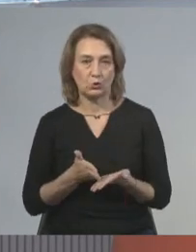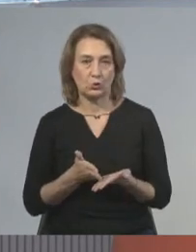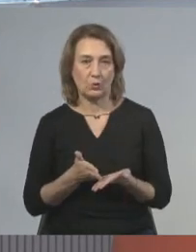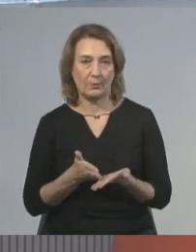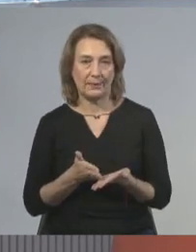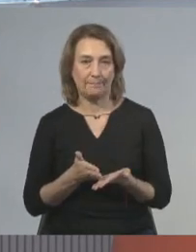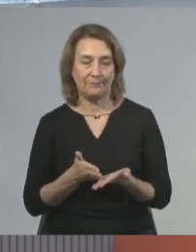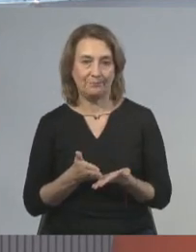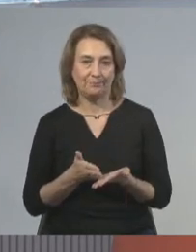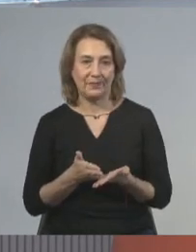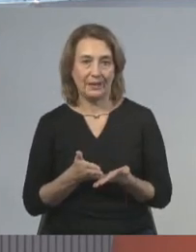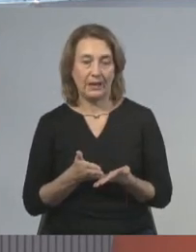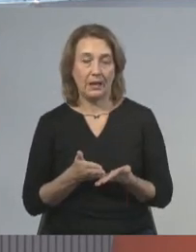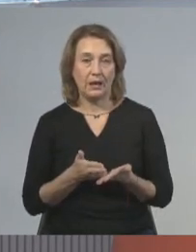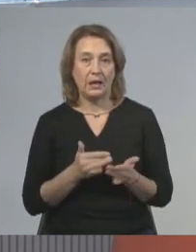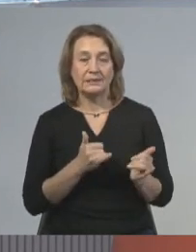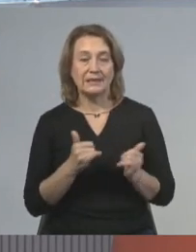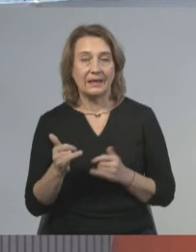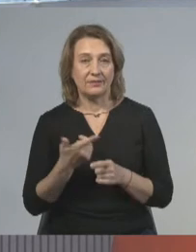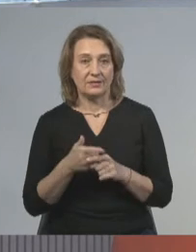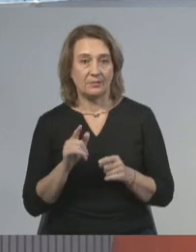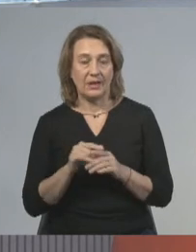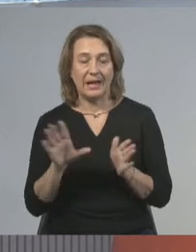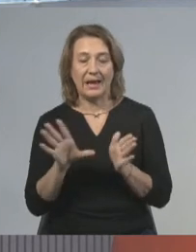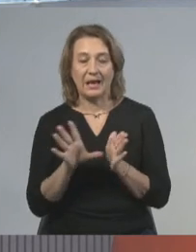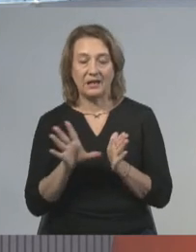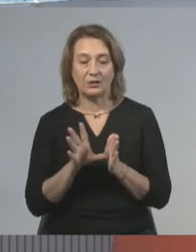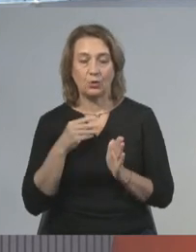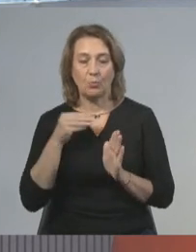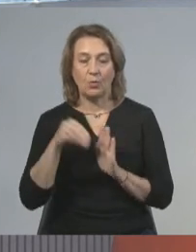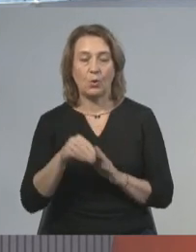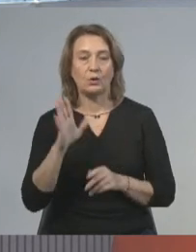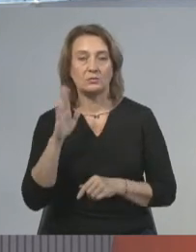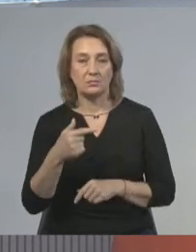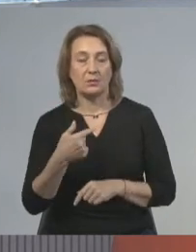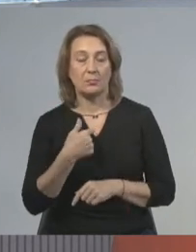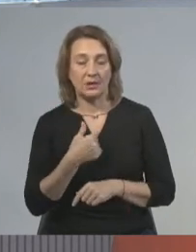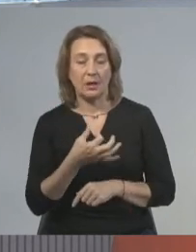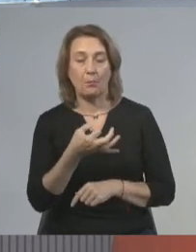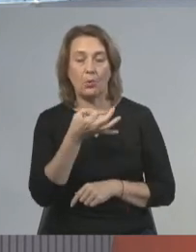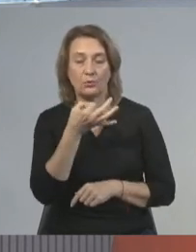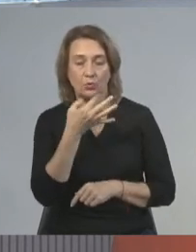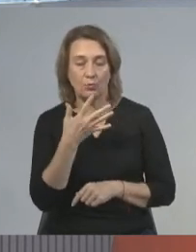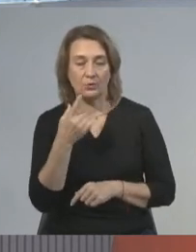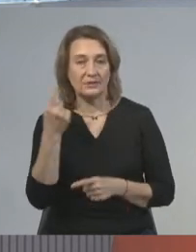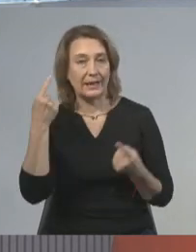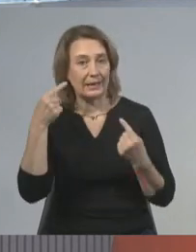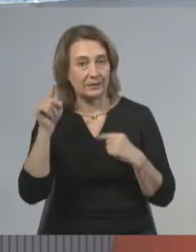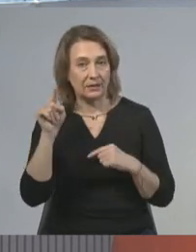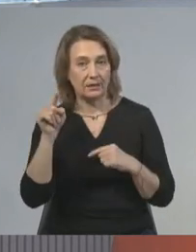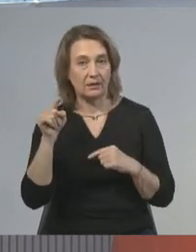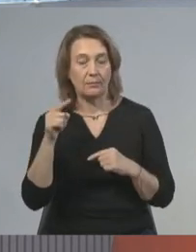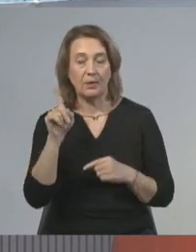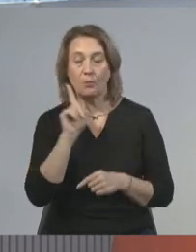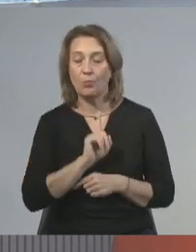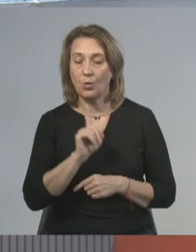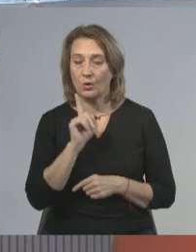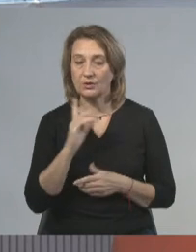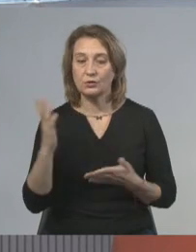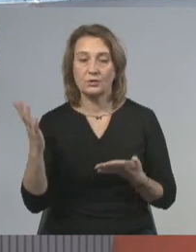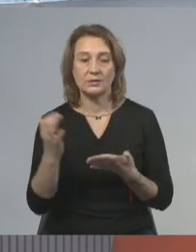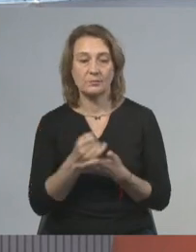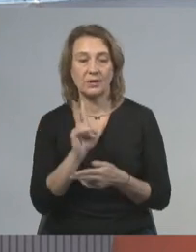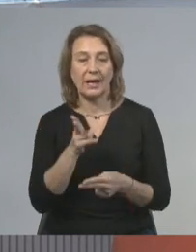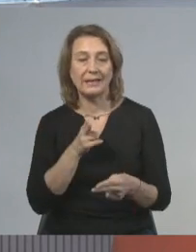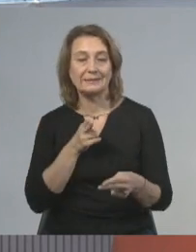online voting what are the risks i really like this idea i support this idea but until until